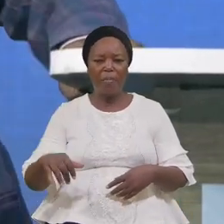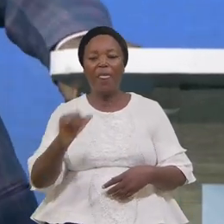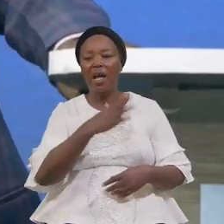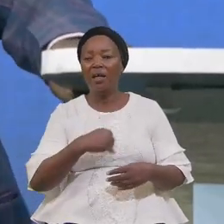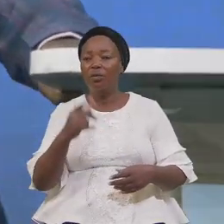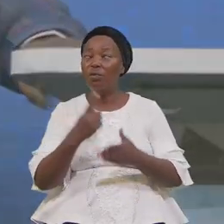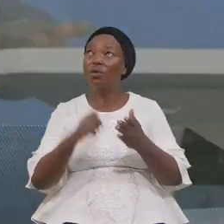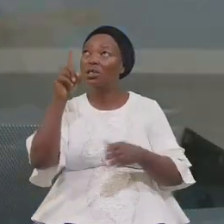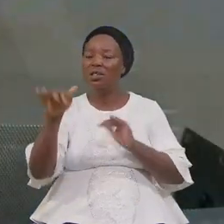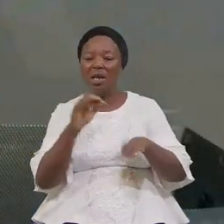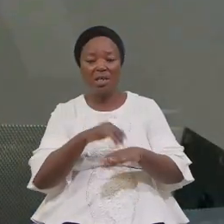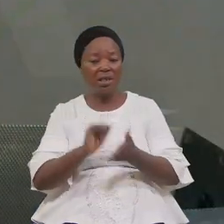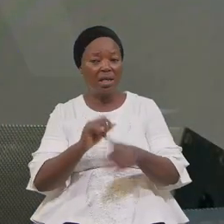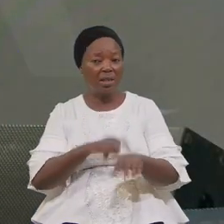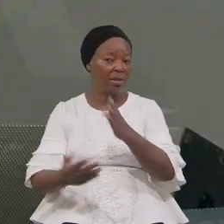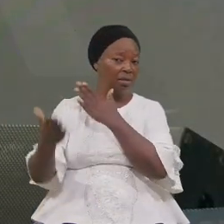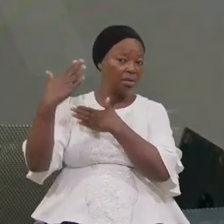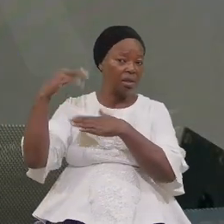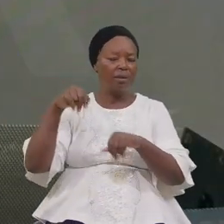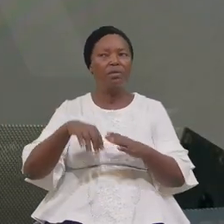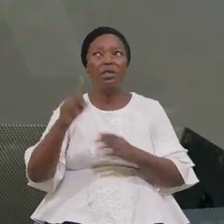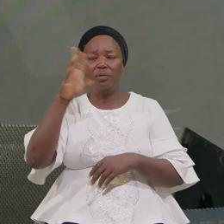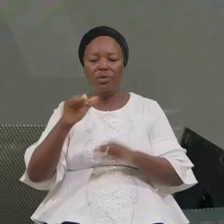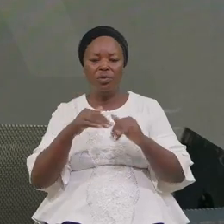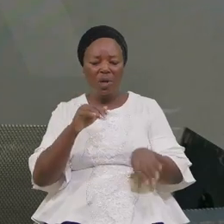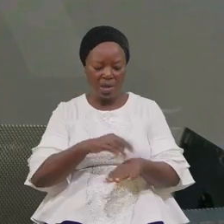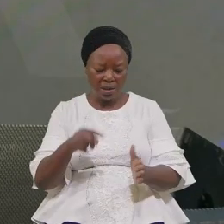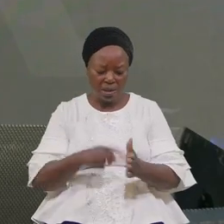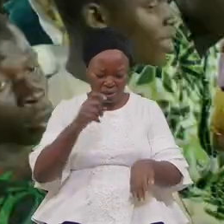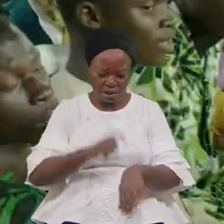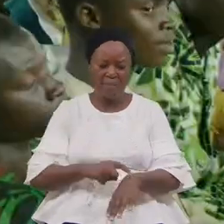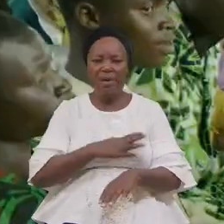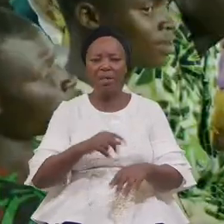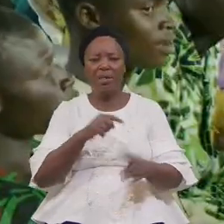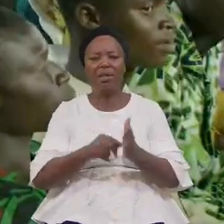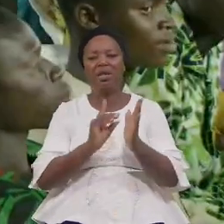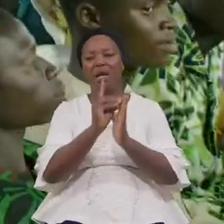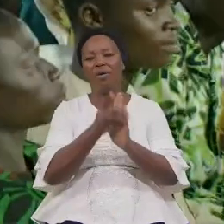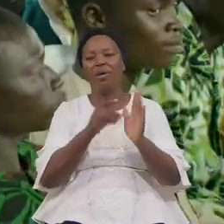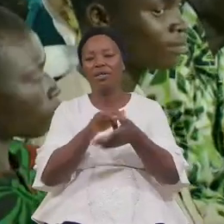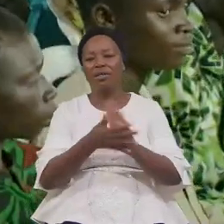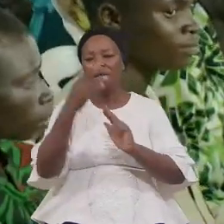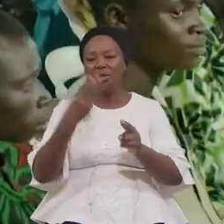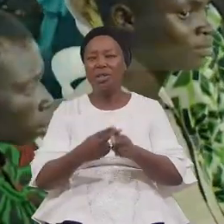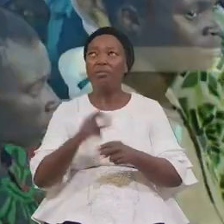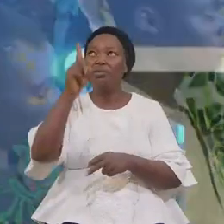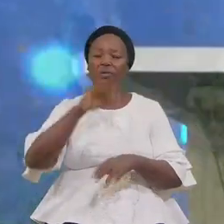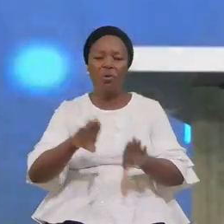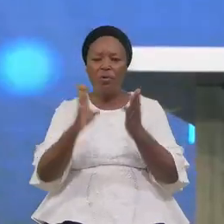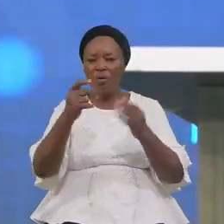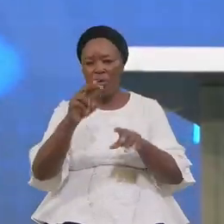at that time is going to do at this very hour. It will open your blind